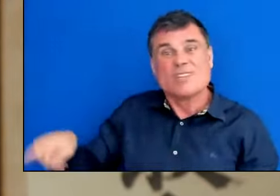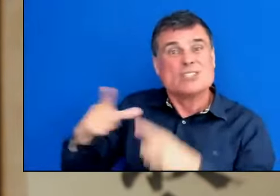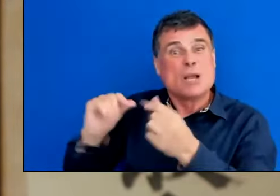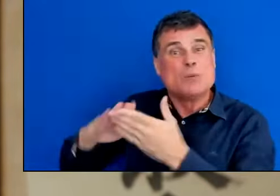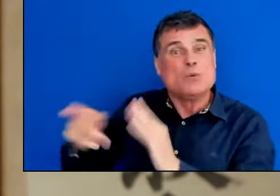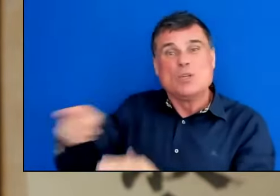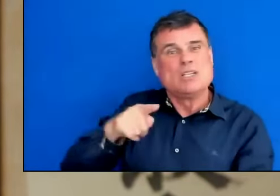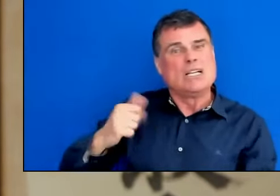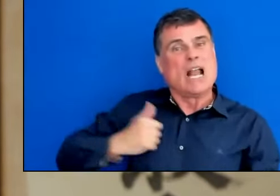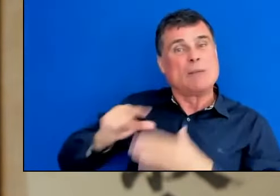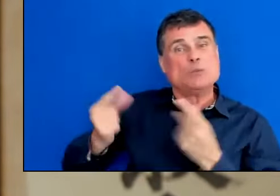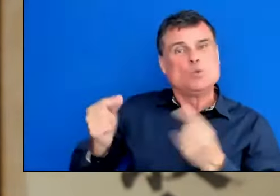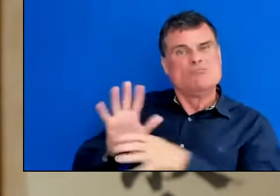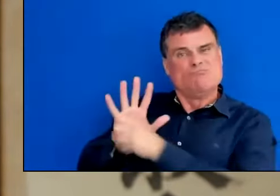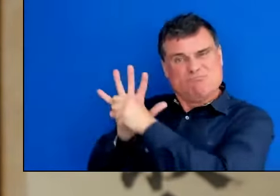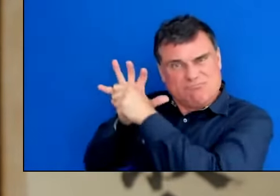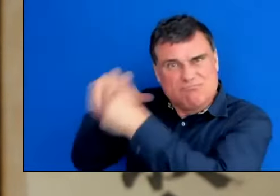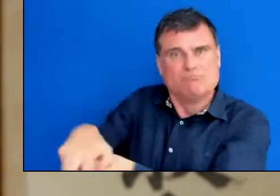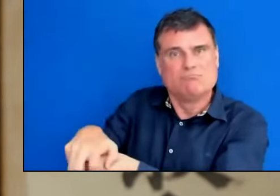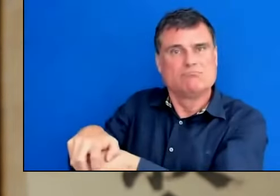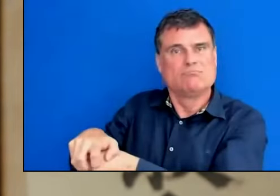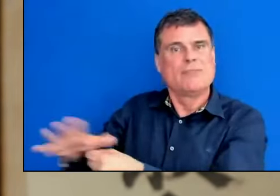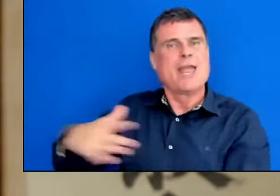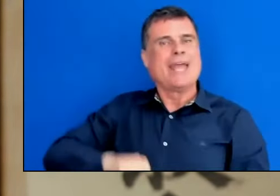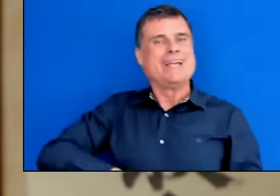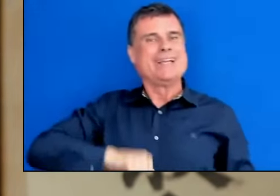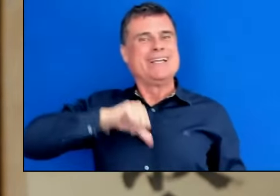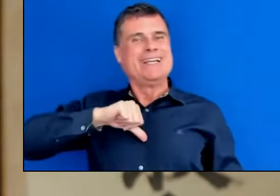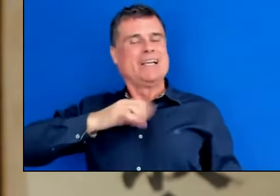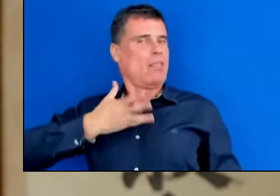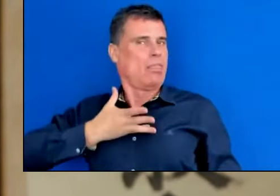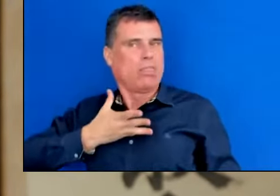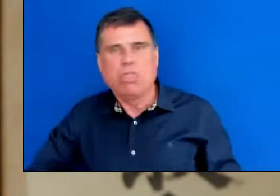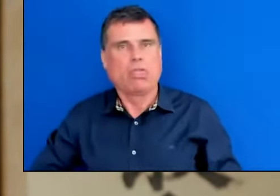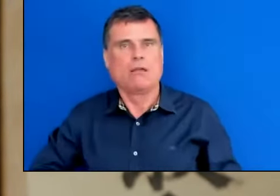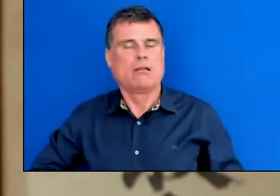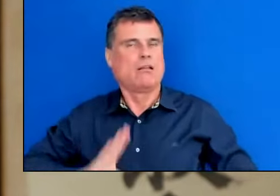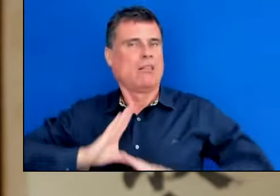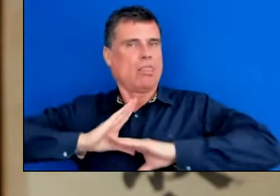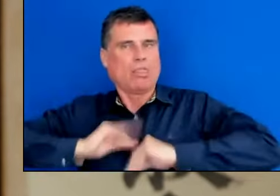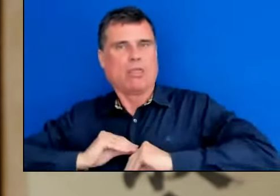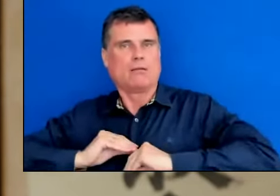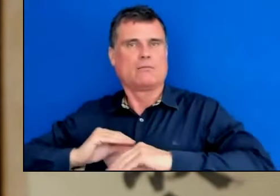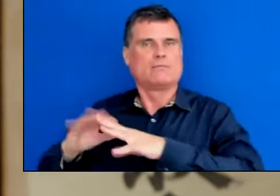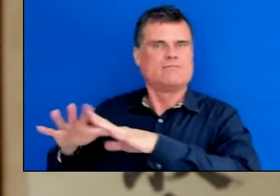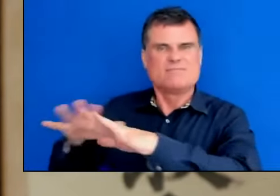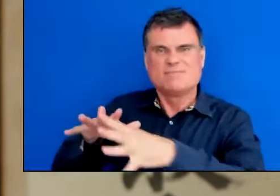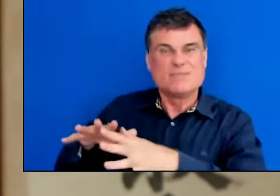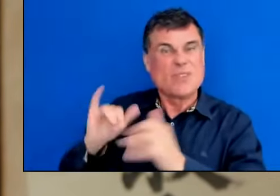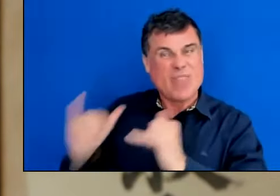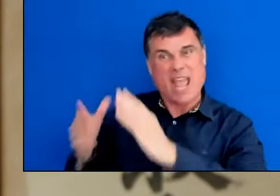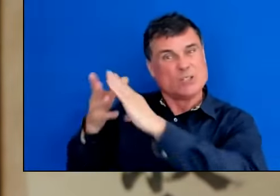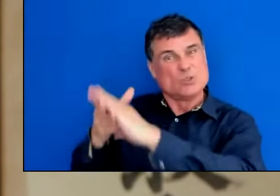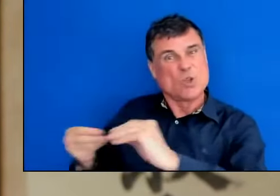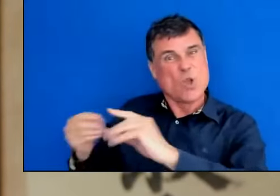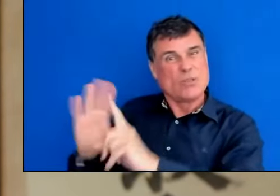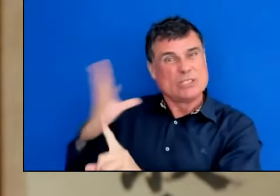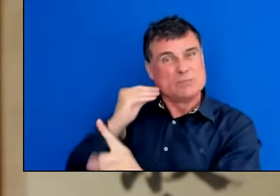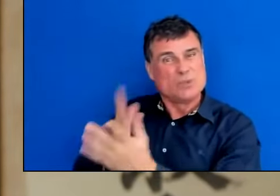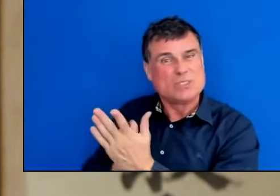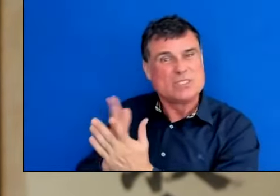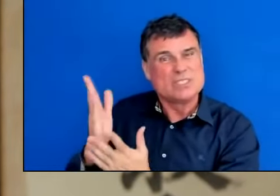in intergenerational trauma that is still impacting so many of them. I carry these